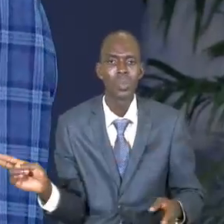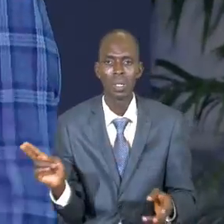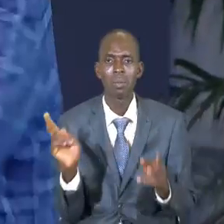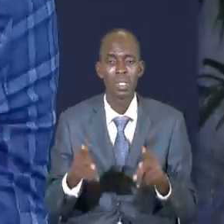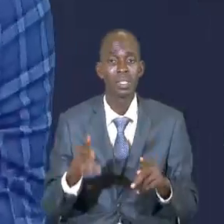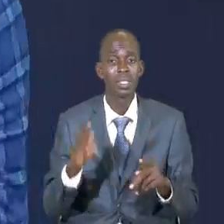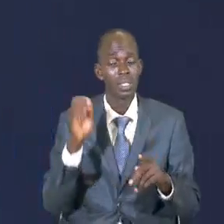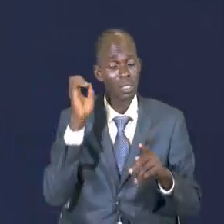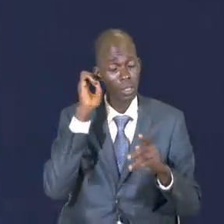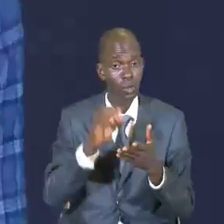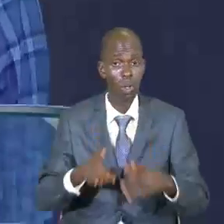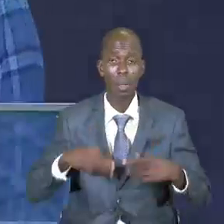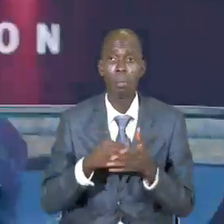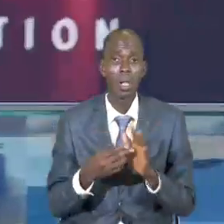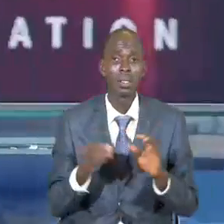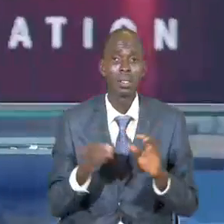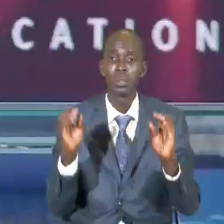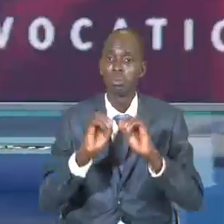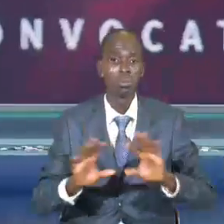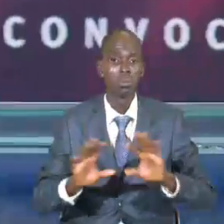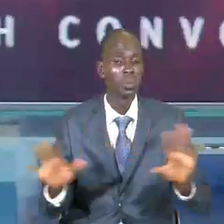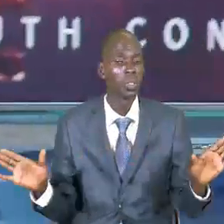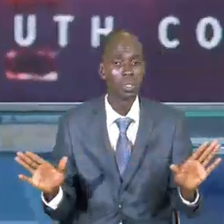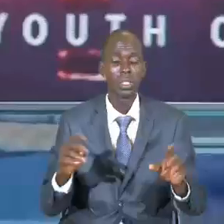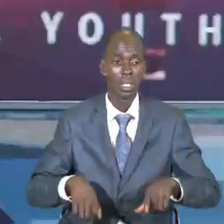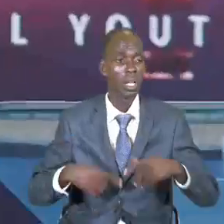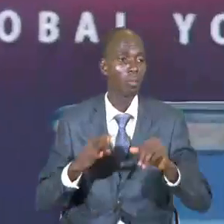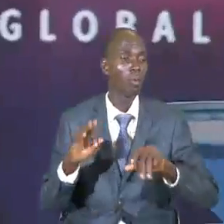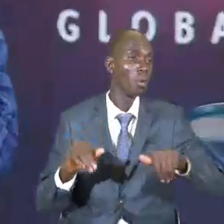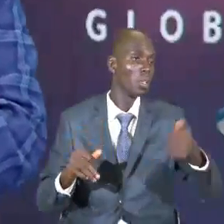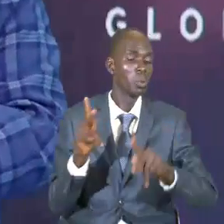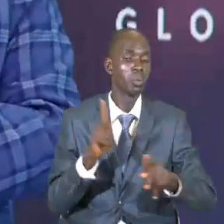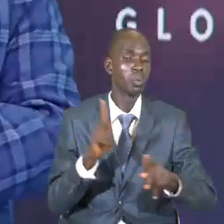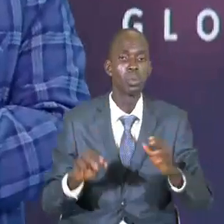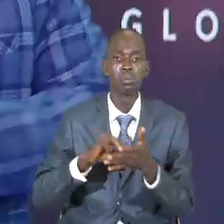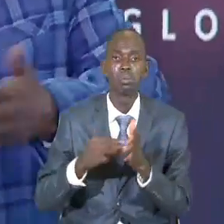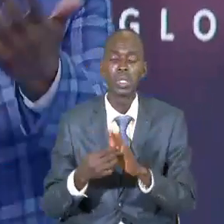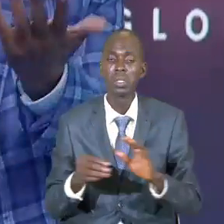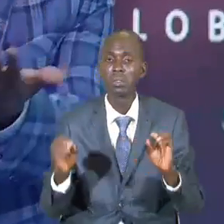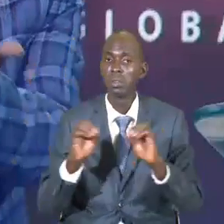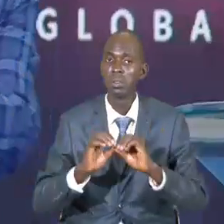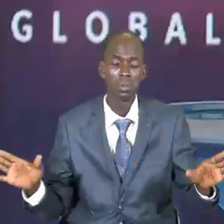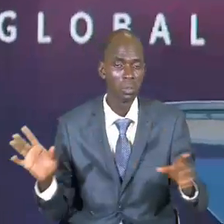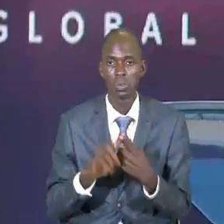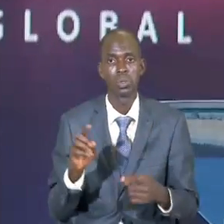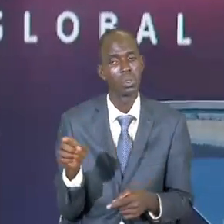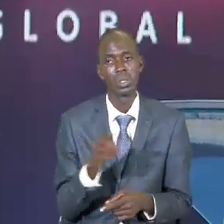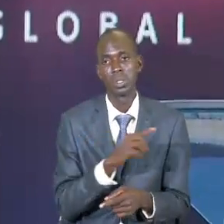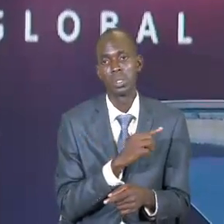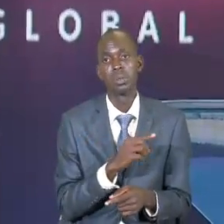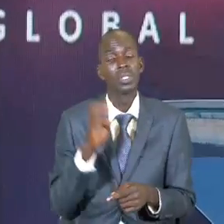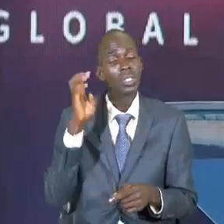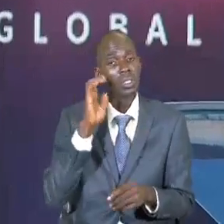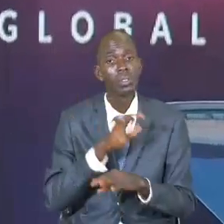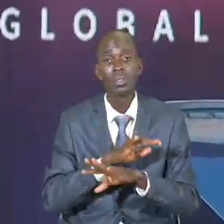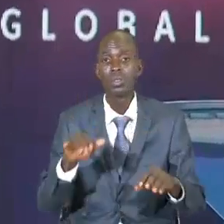him. The lives of people meant nothing to him. He was a vagabond. He didn't have a